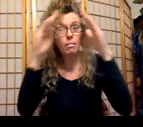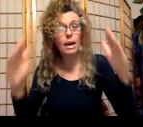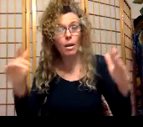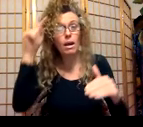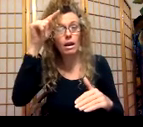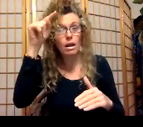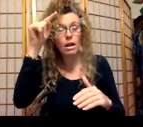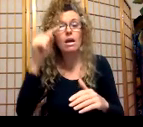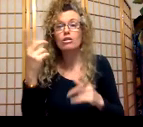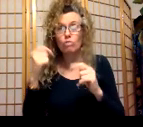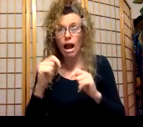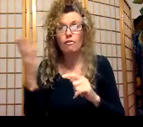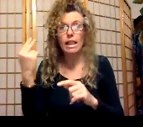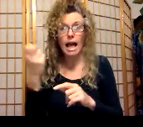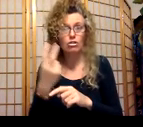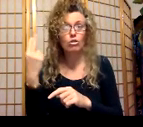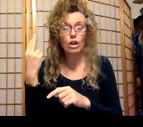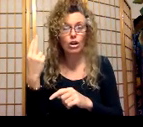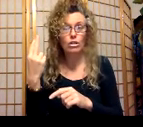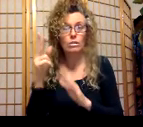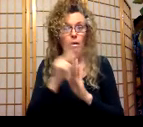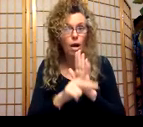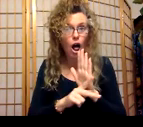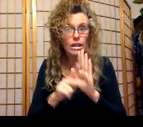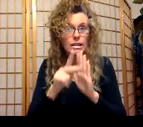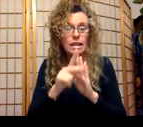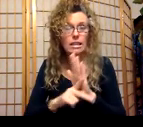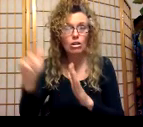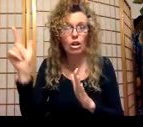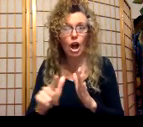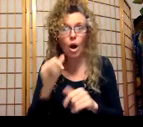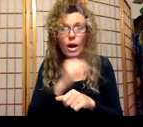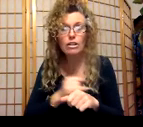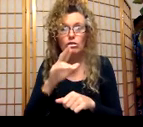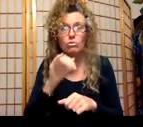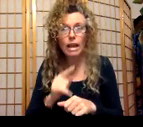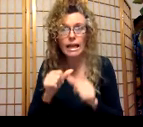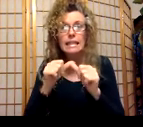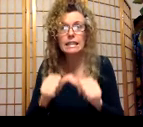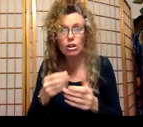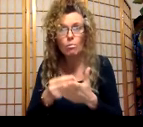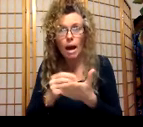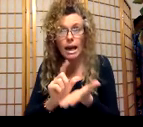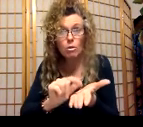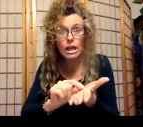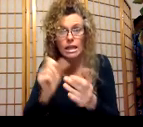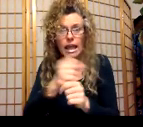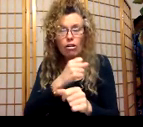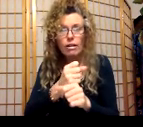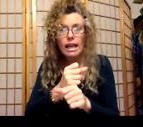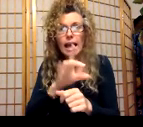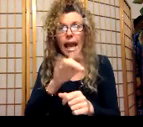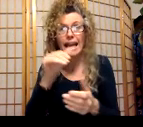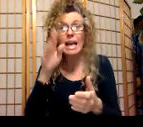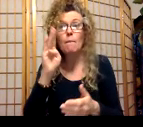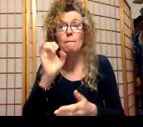tried for the last 2 years, by use of policies for low interest rate and continuous money printing, they create 80 billion of new